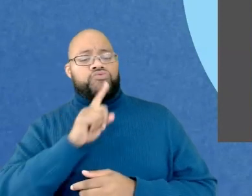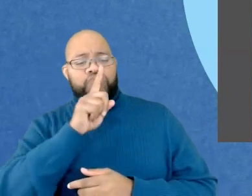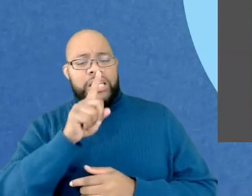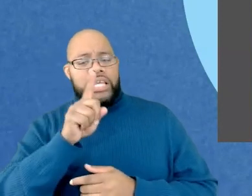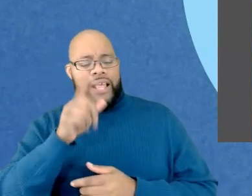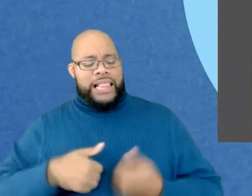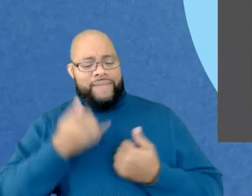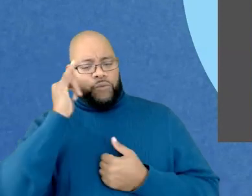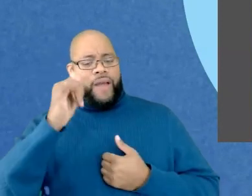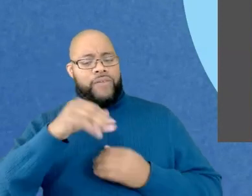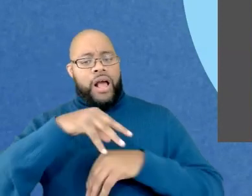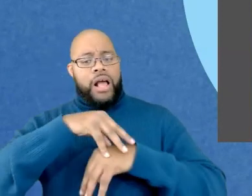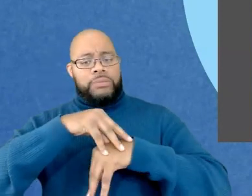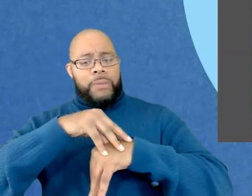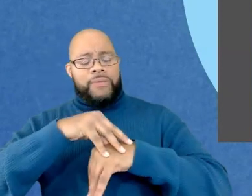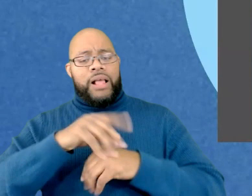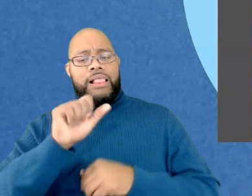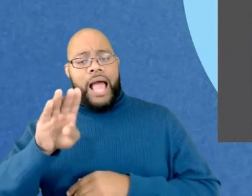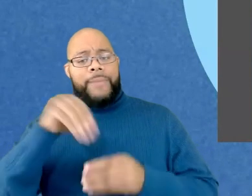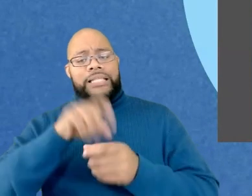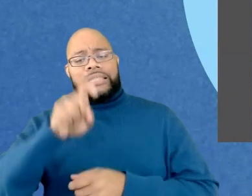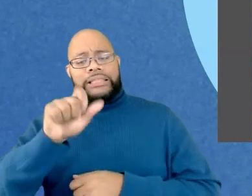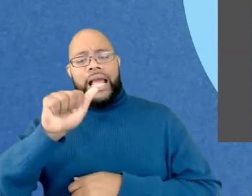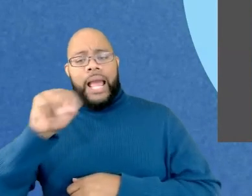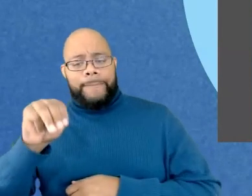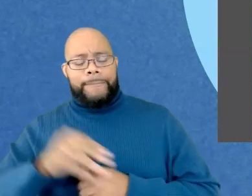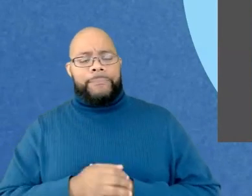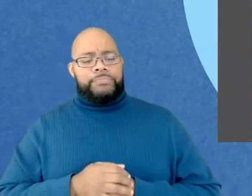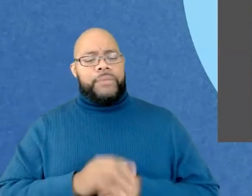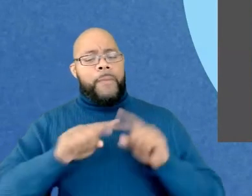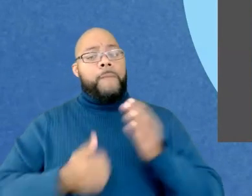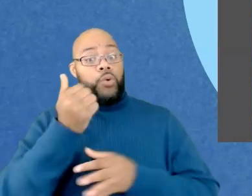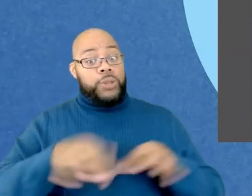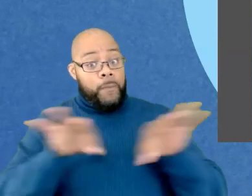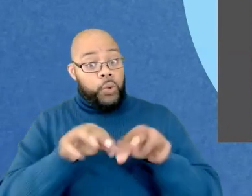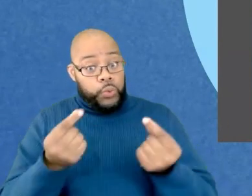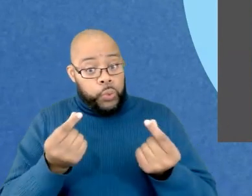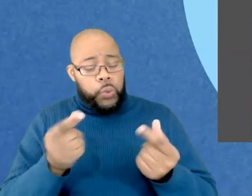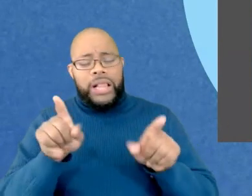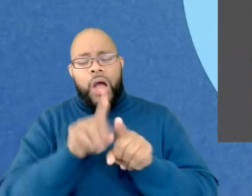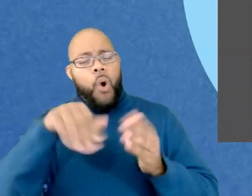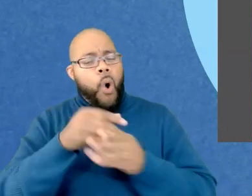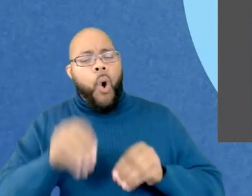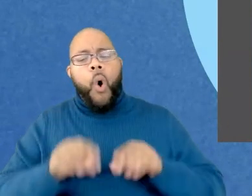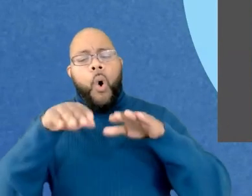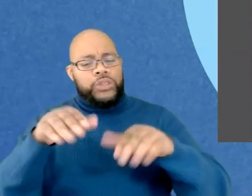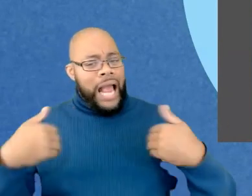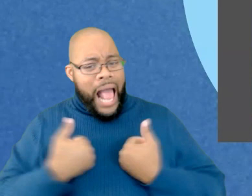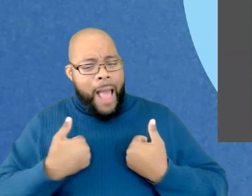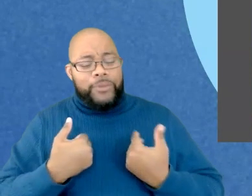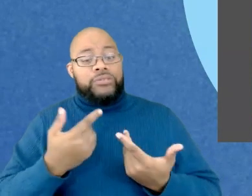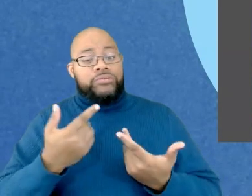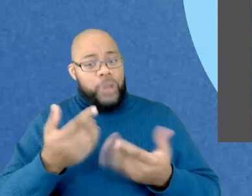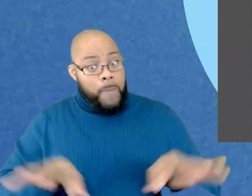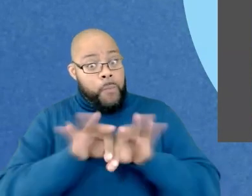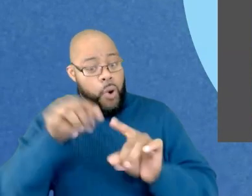Real Immortal Jellyfish Lab in Texas A&M. But most importantly, like all our ocean-faring species,